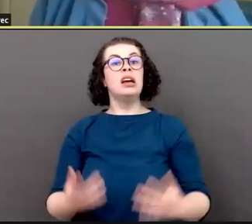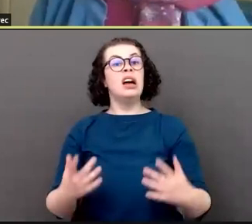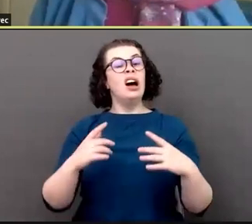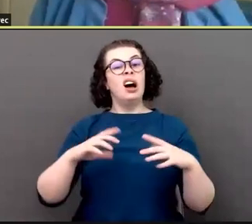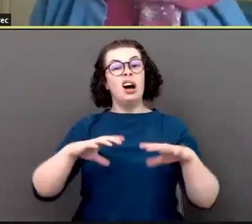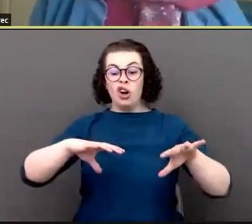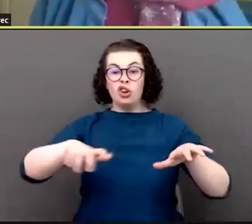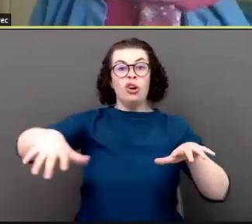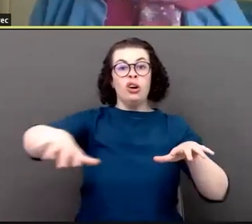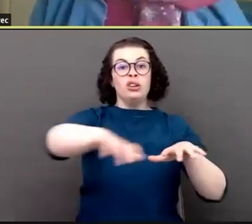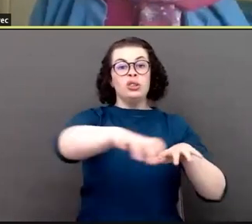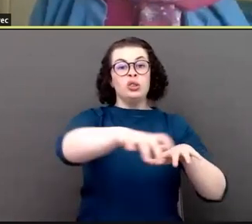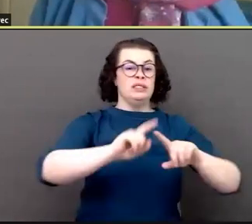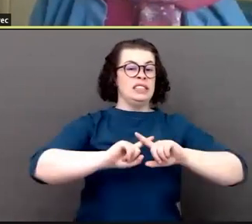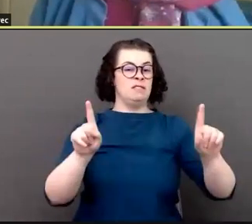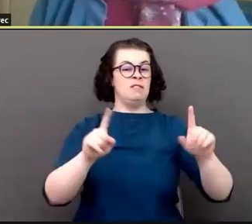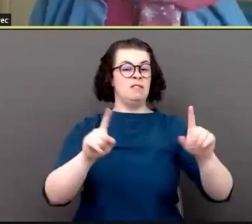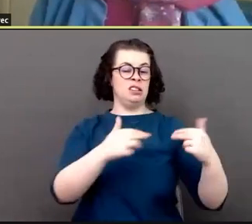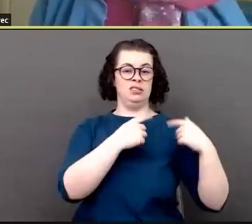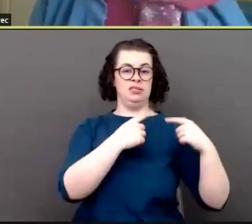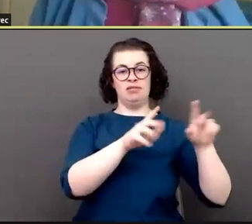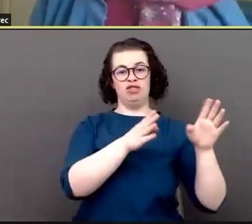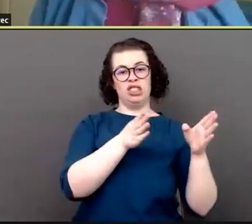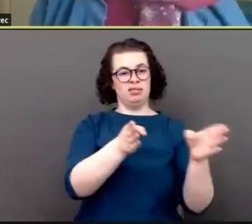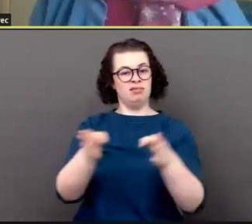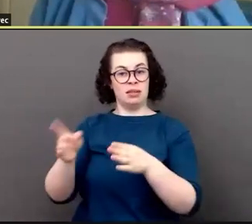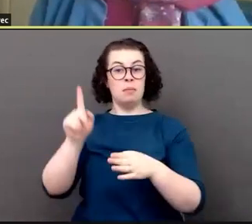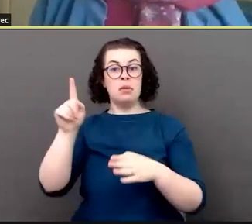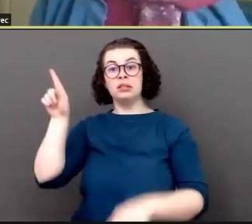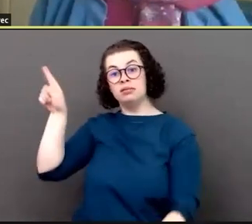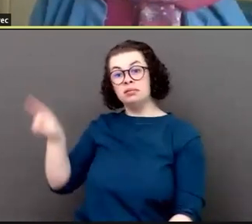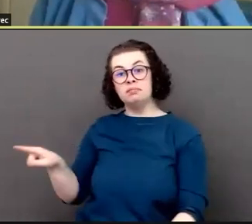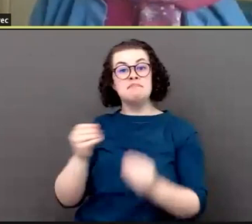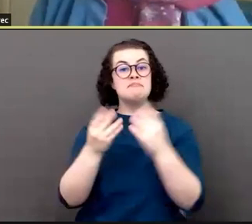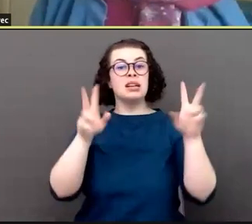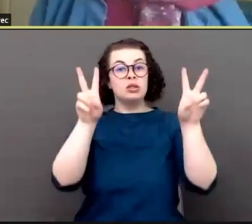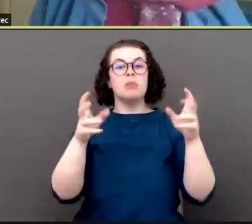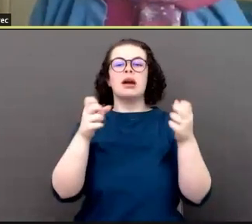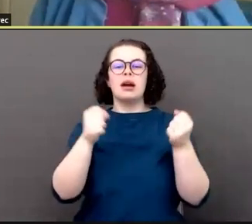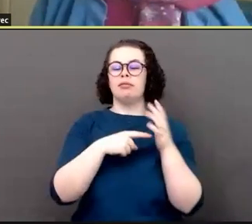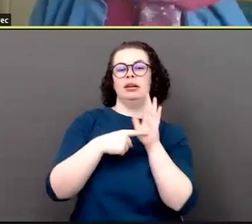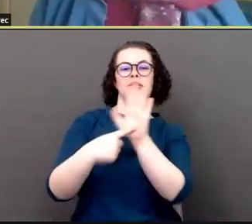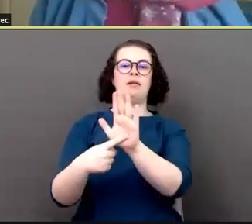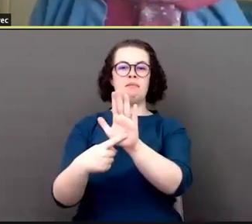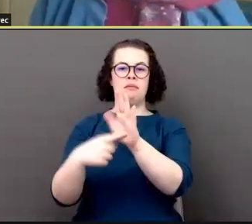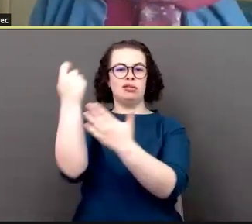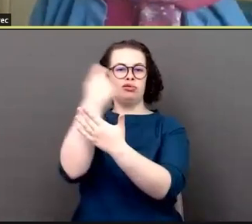the most areas, we show figures, examples of good practice reflecting the